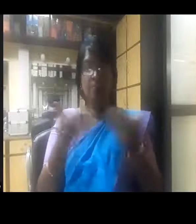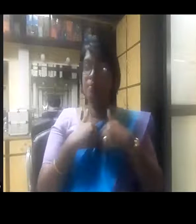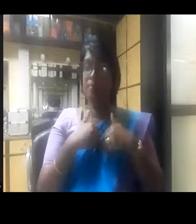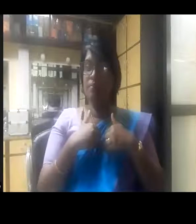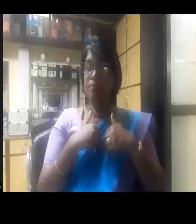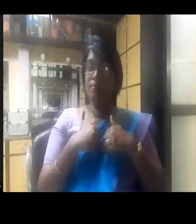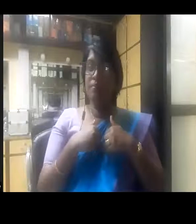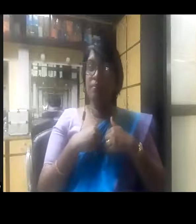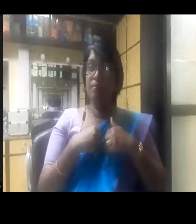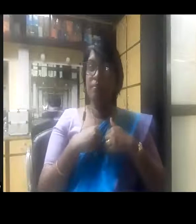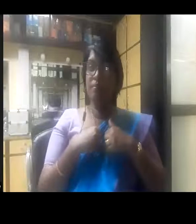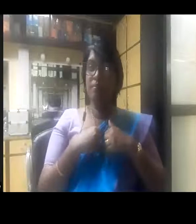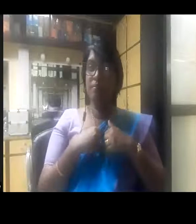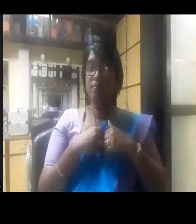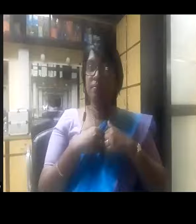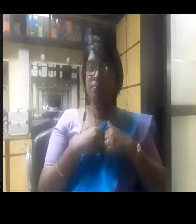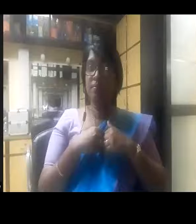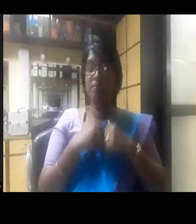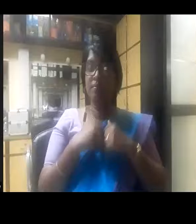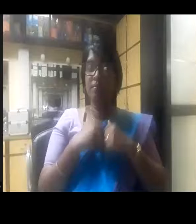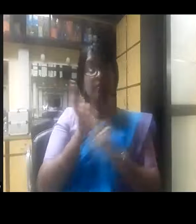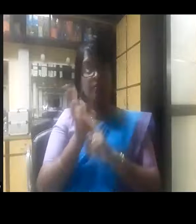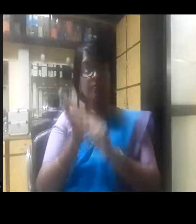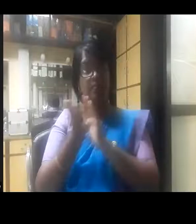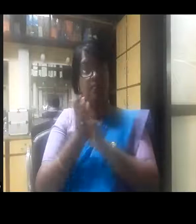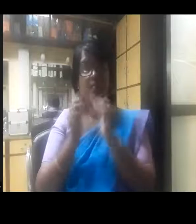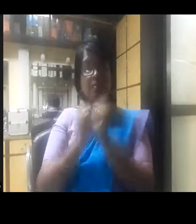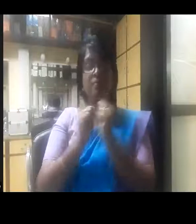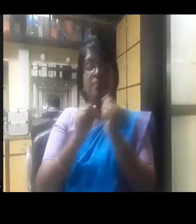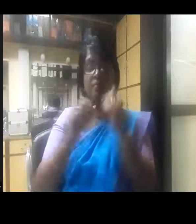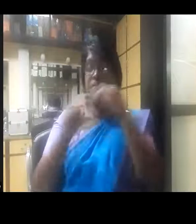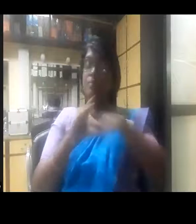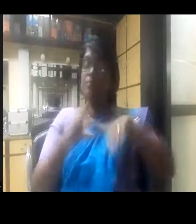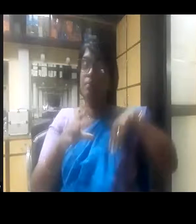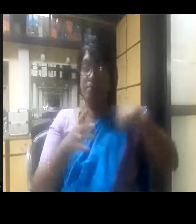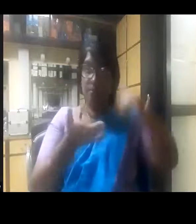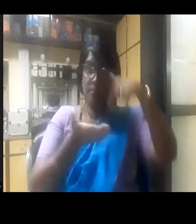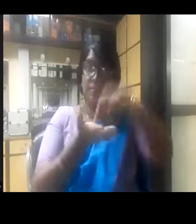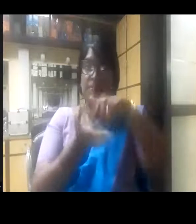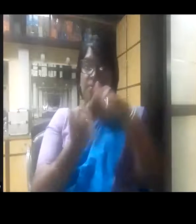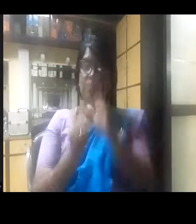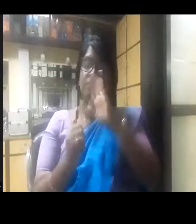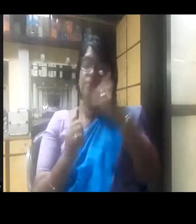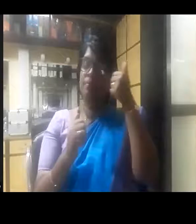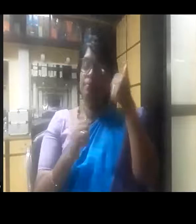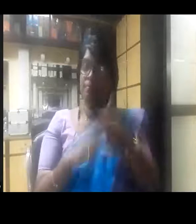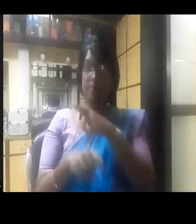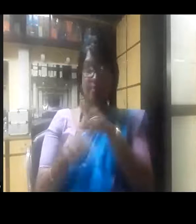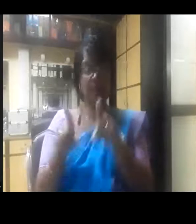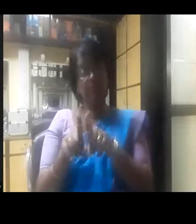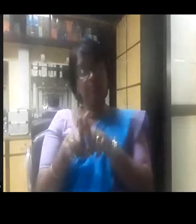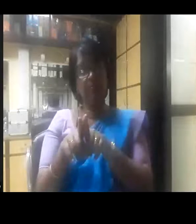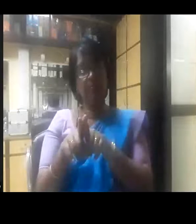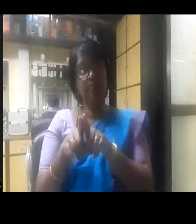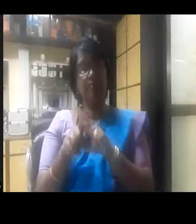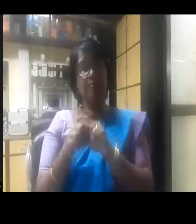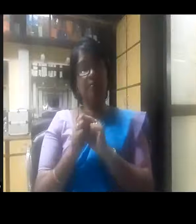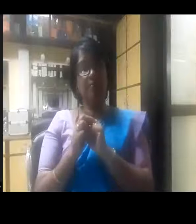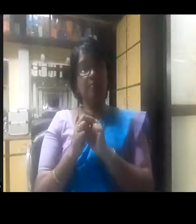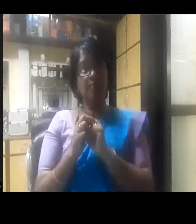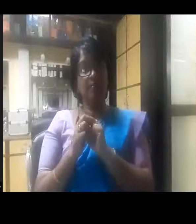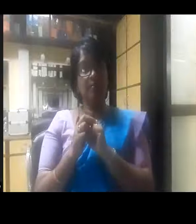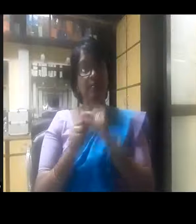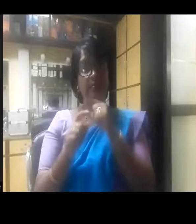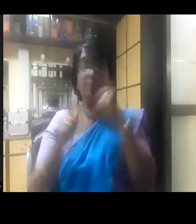supply chain hub. Now, moving into the role of decarbonization, the industry also has laid great emphasis